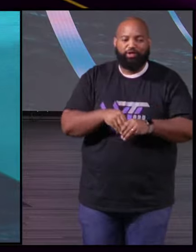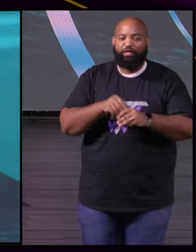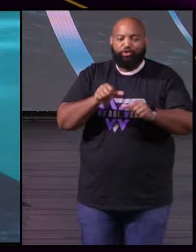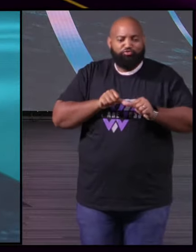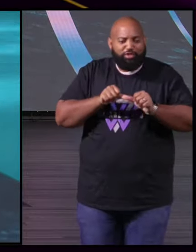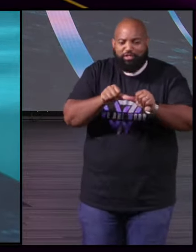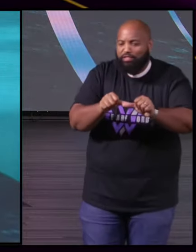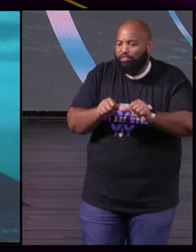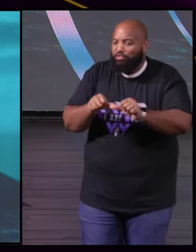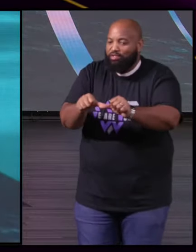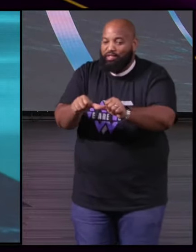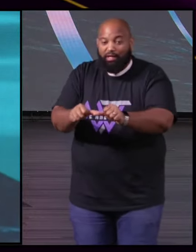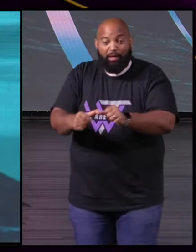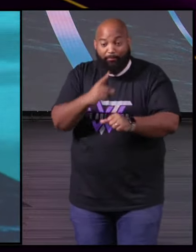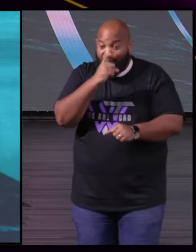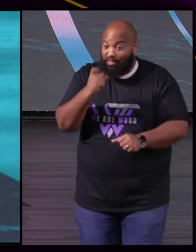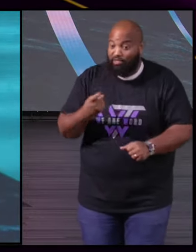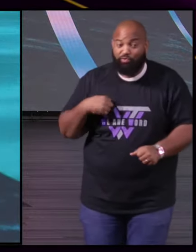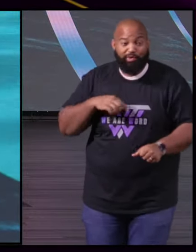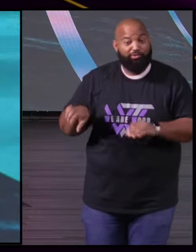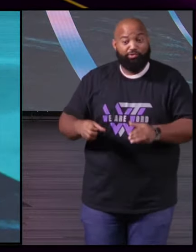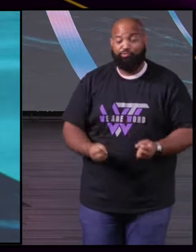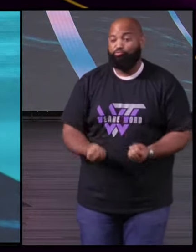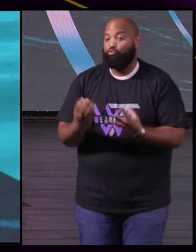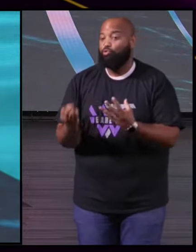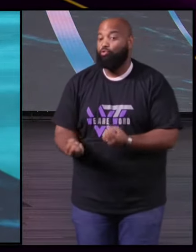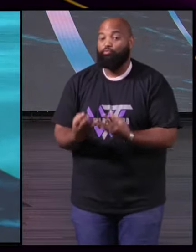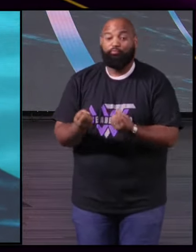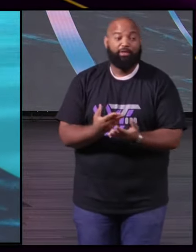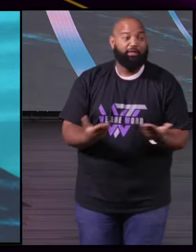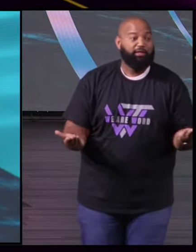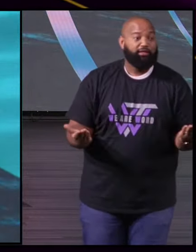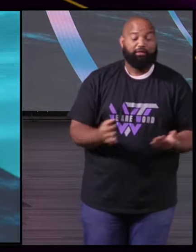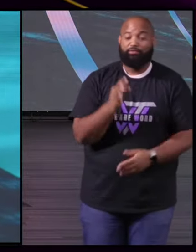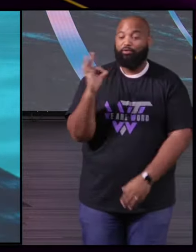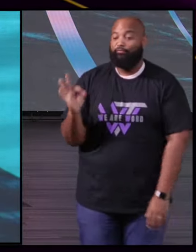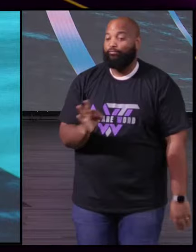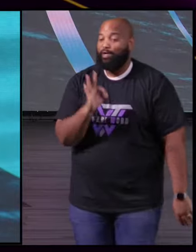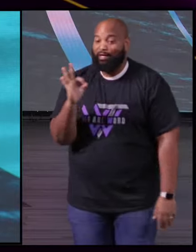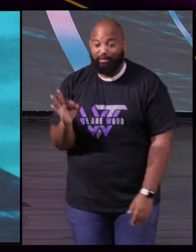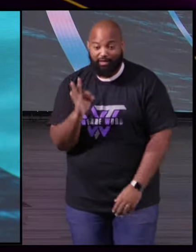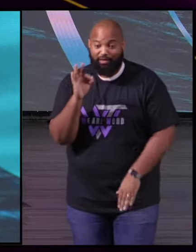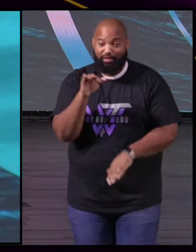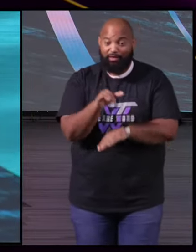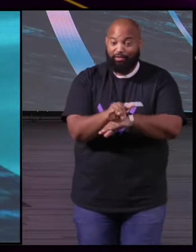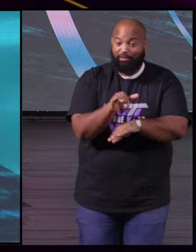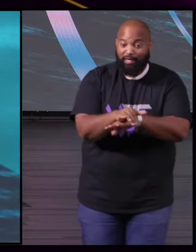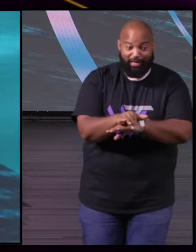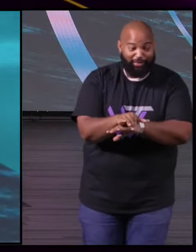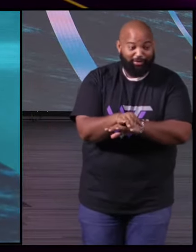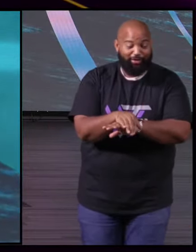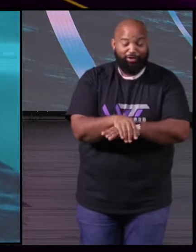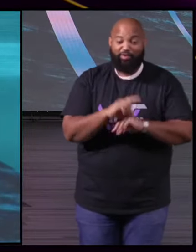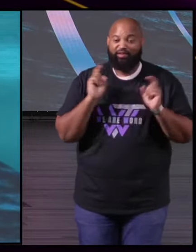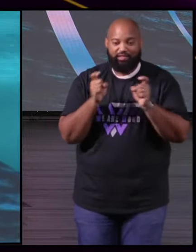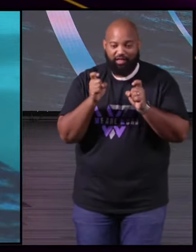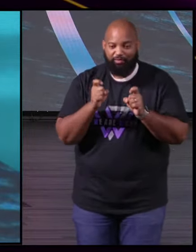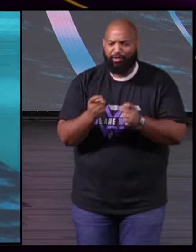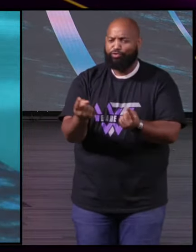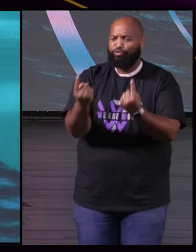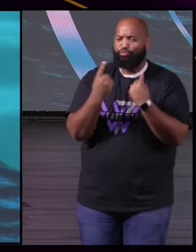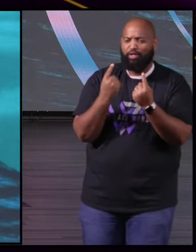pressing your way after whatever was going on during the week, Friday, and you got here Friday night, pressing your way through the rain